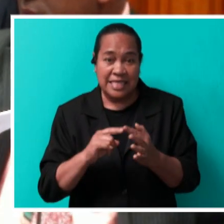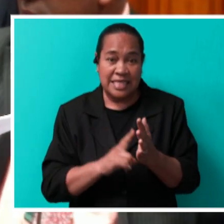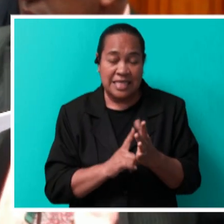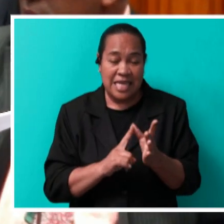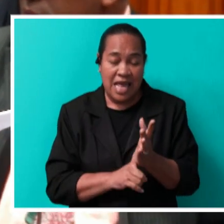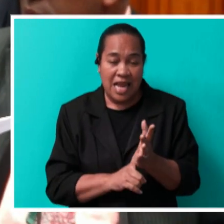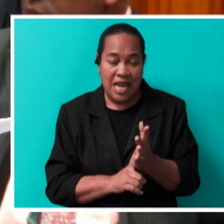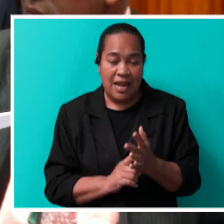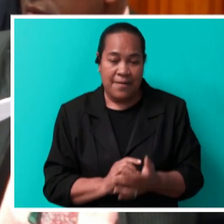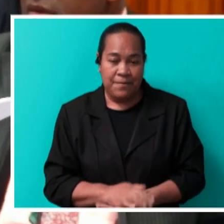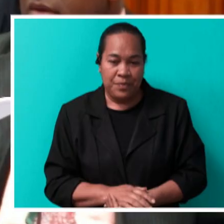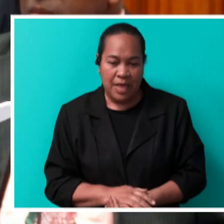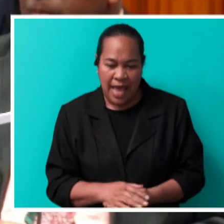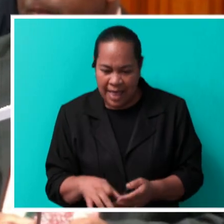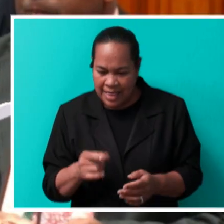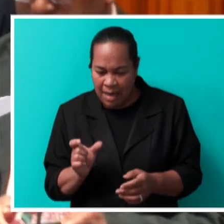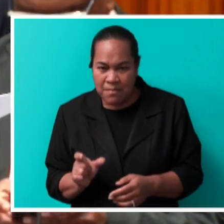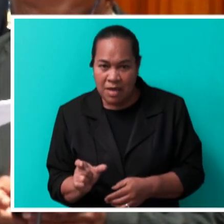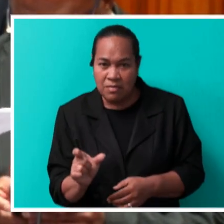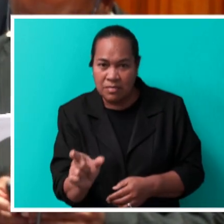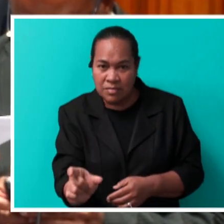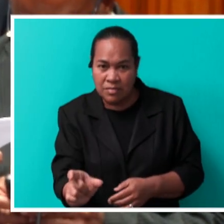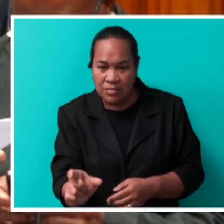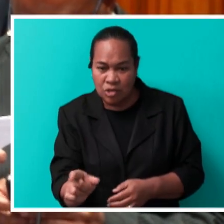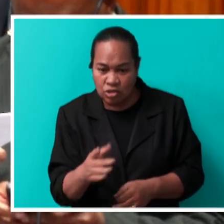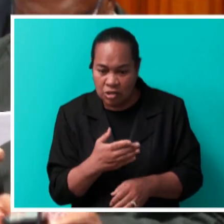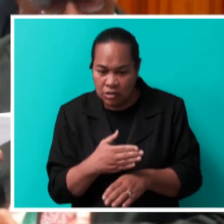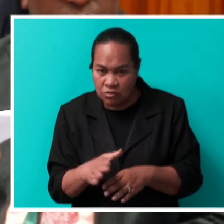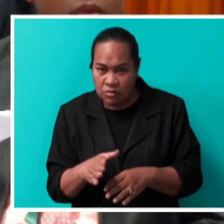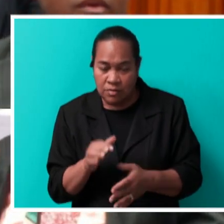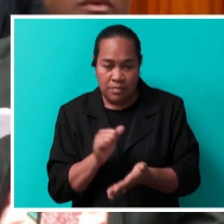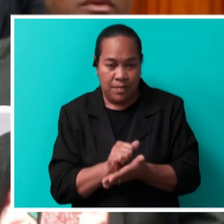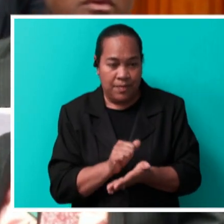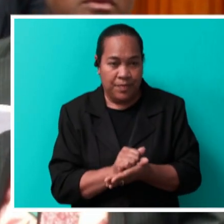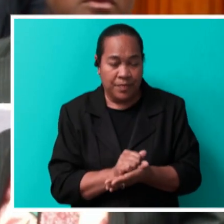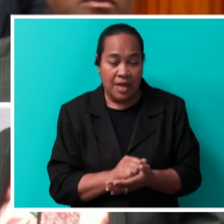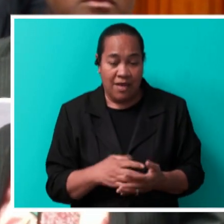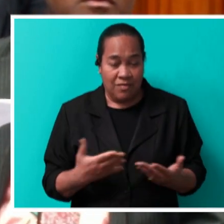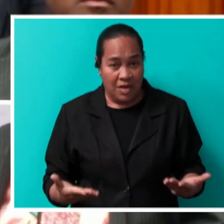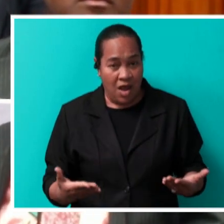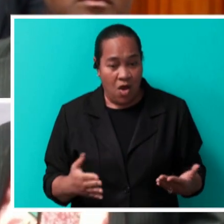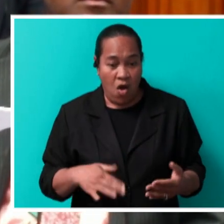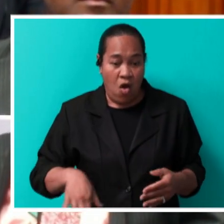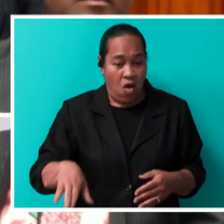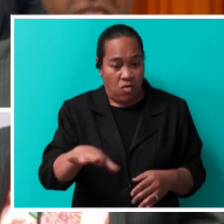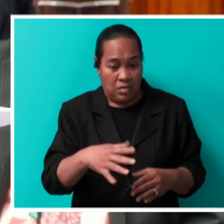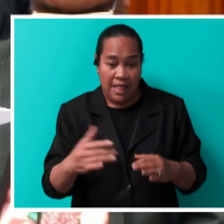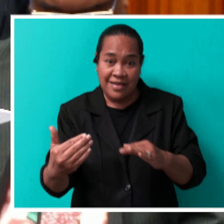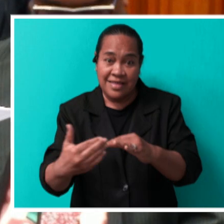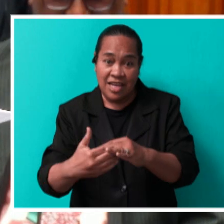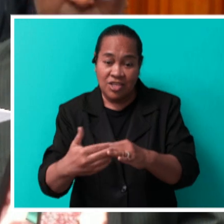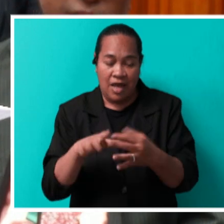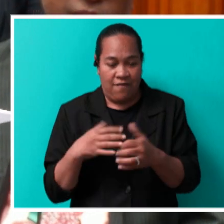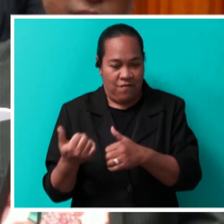upgraded pavement to the jetty head. Currently, all works on the superstructure of the jetty has been